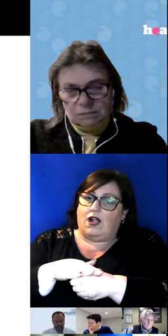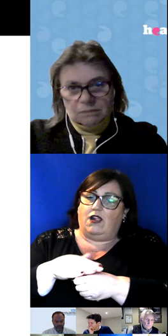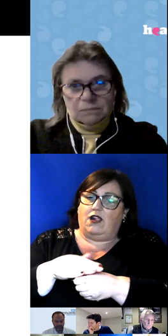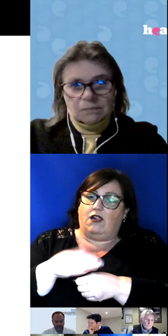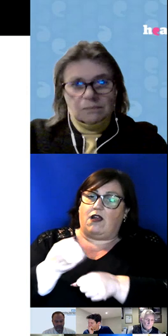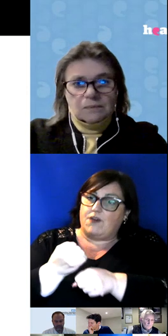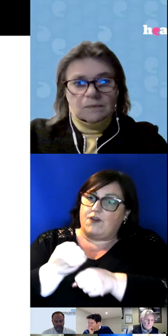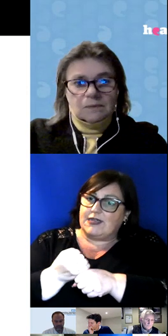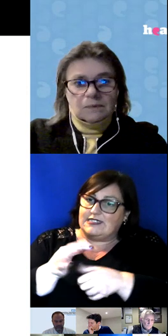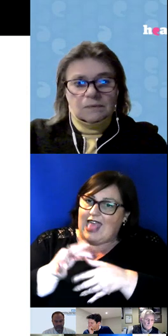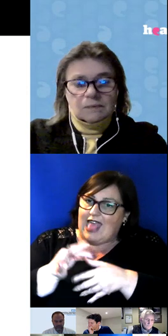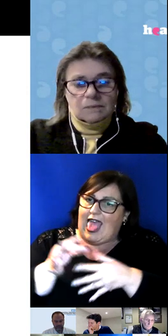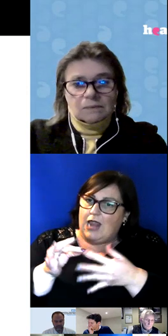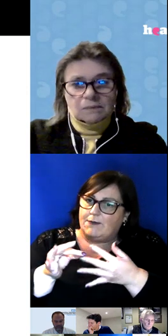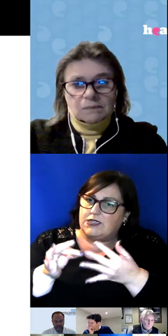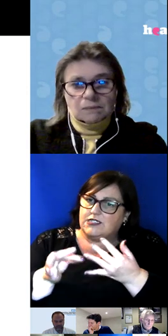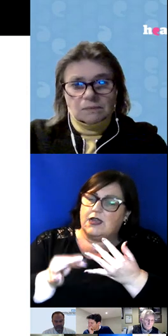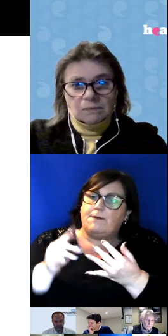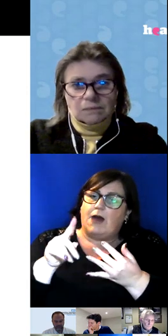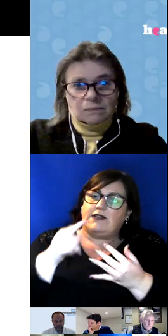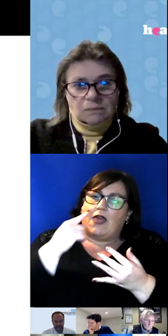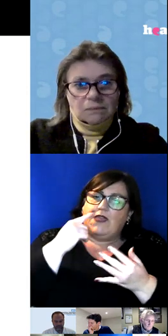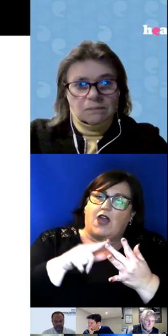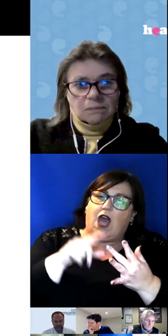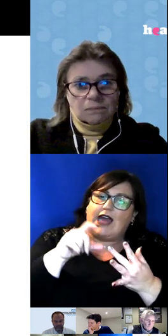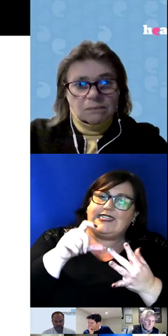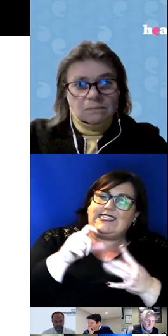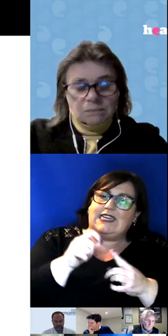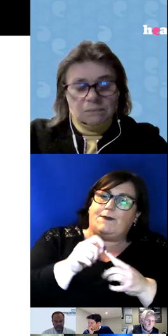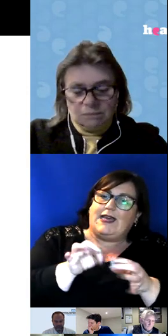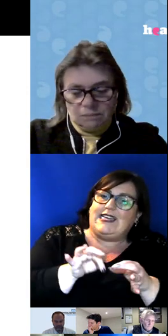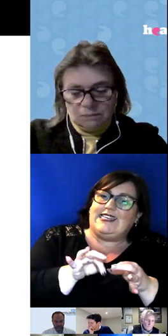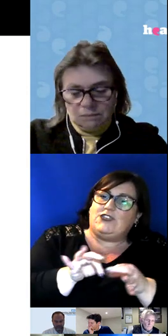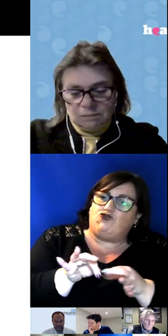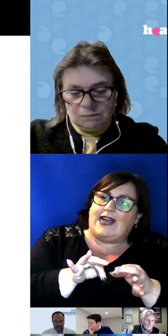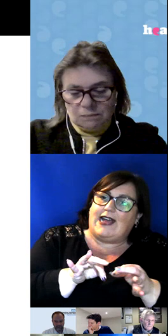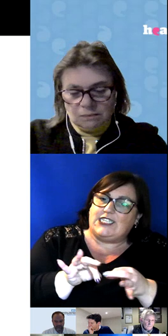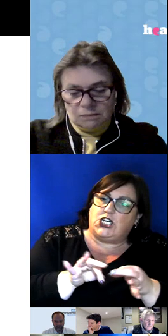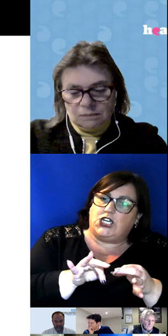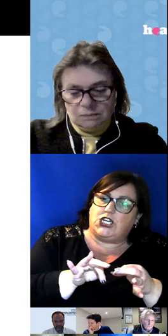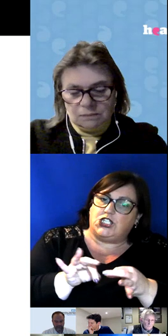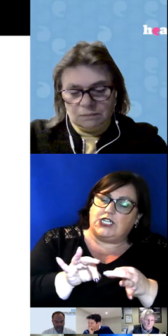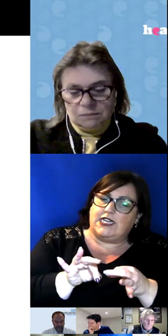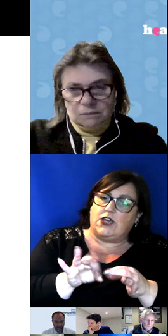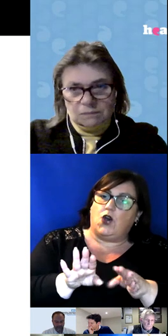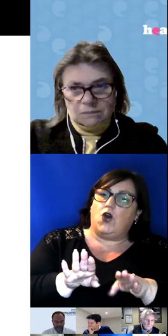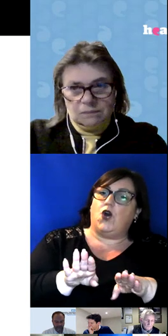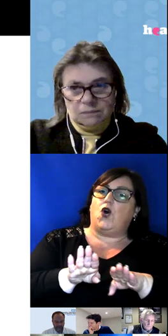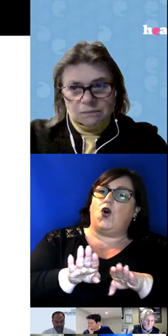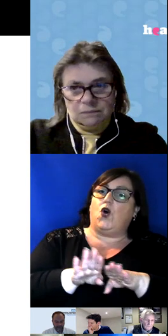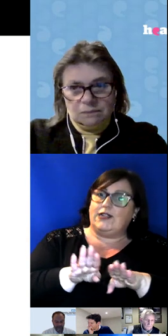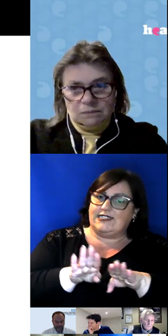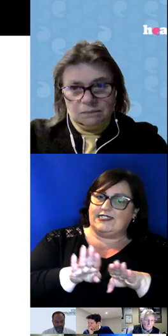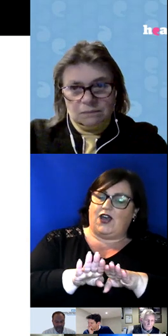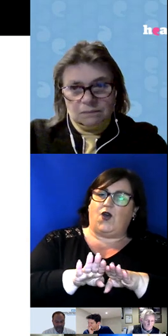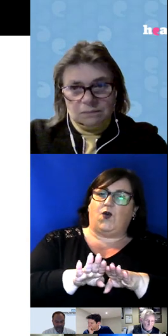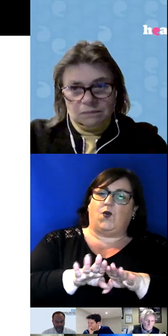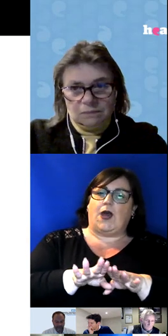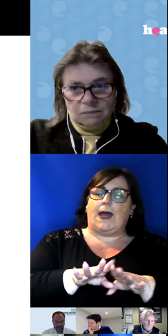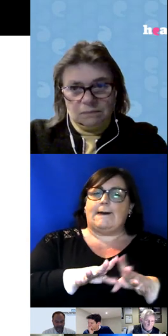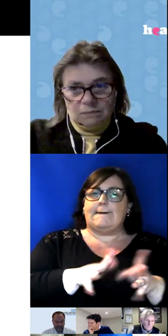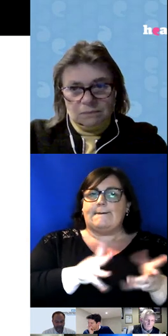ICP strategy does, in addition to looking at it in a bigger geographical footprint, it also brings